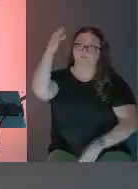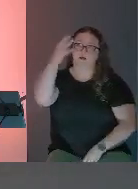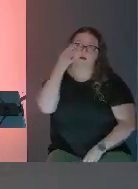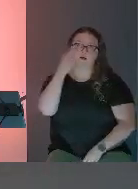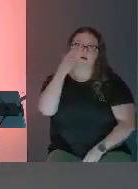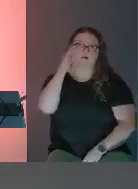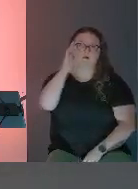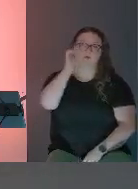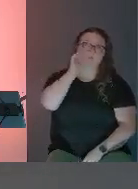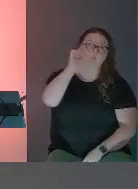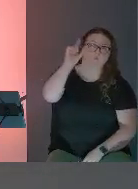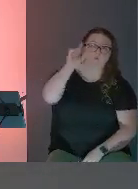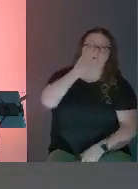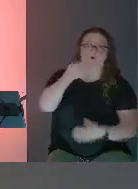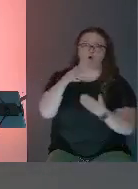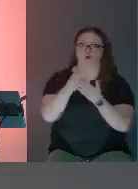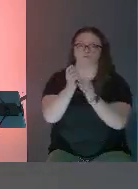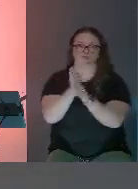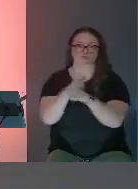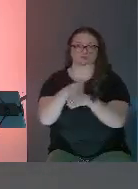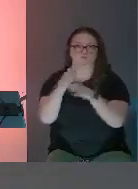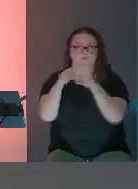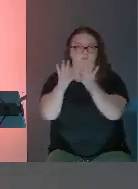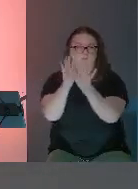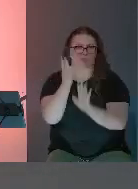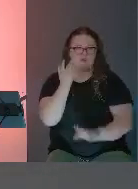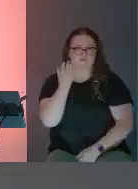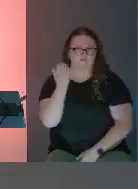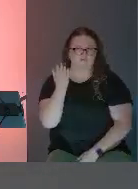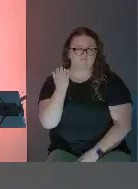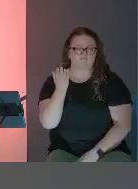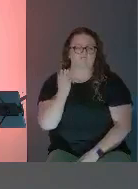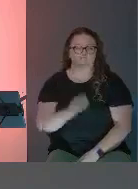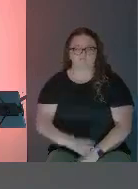that creation, we know that